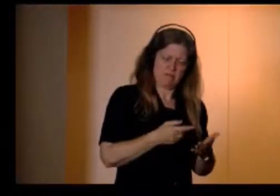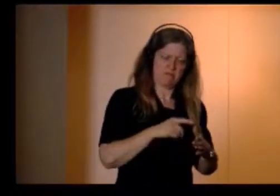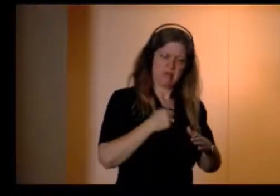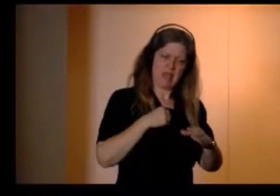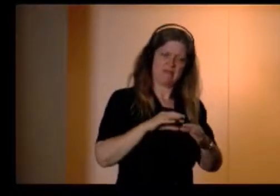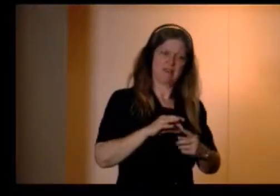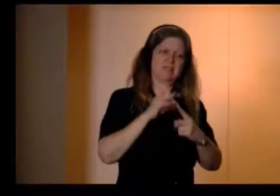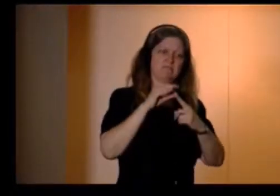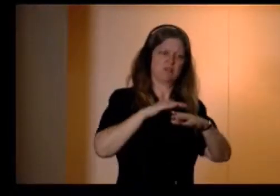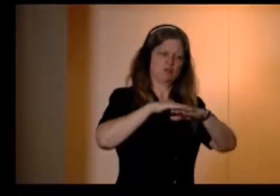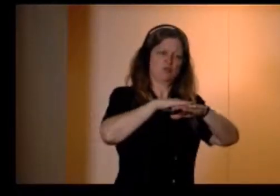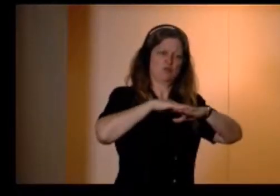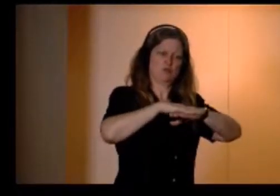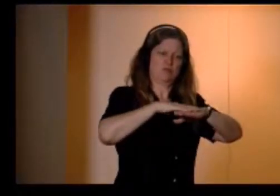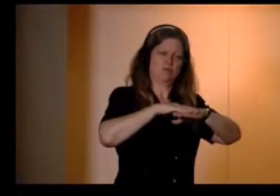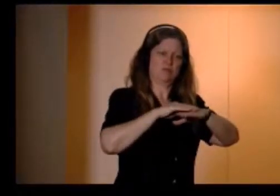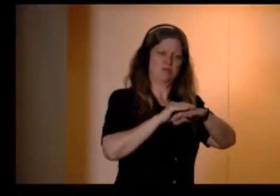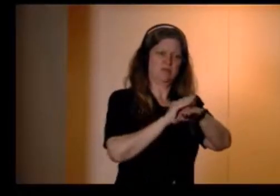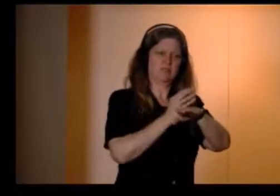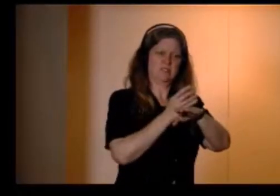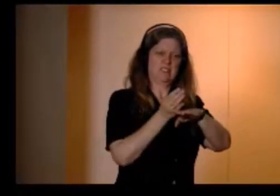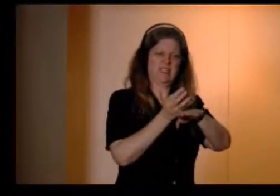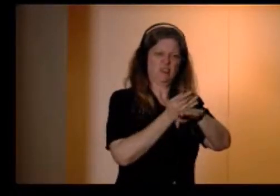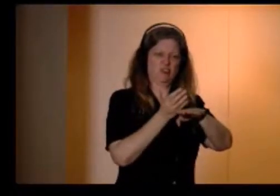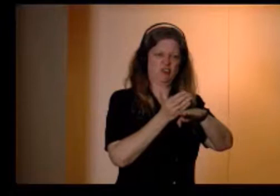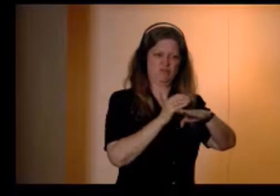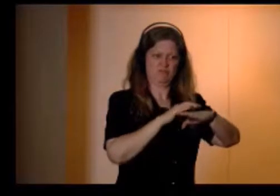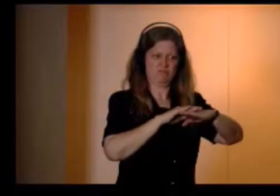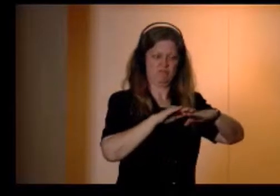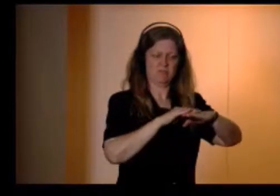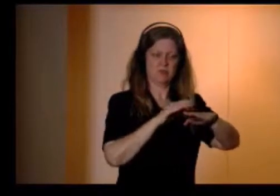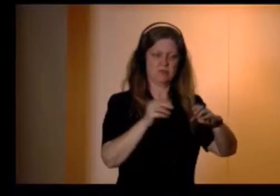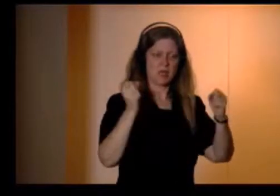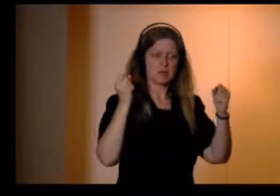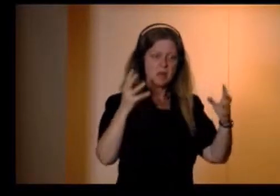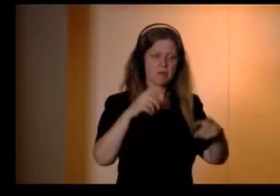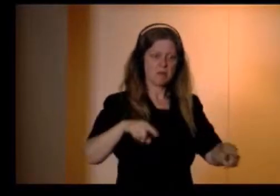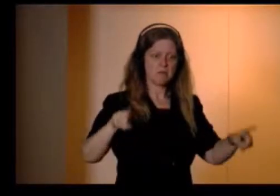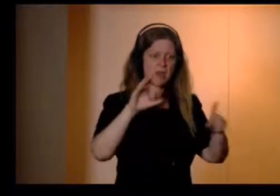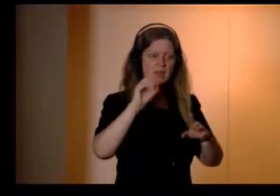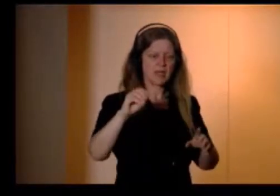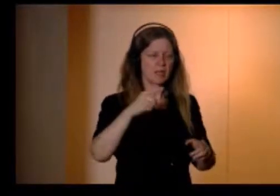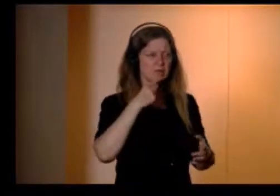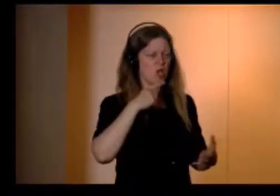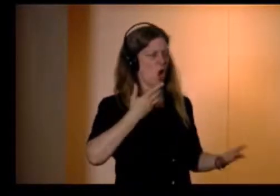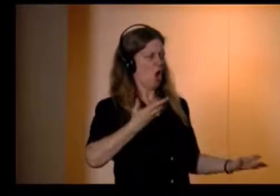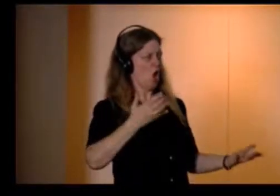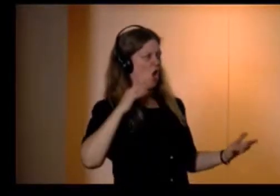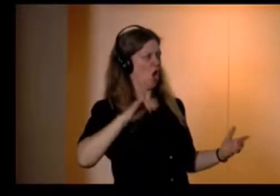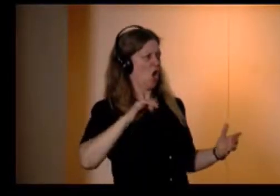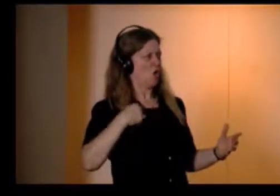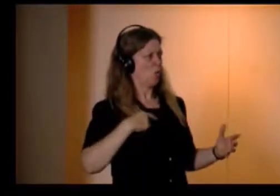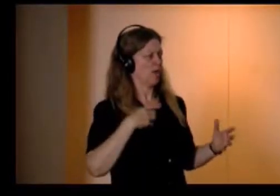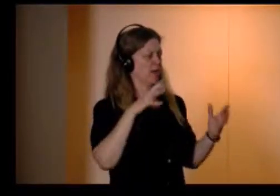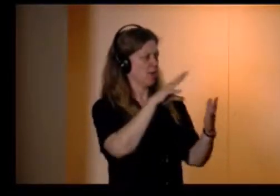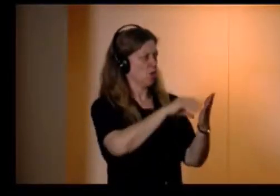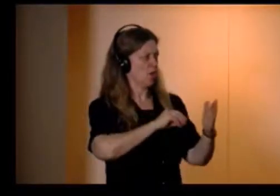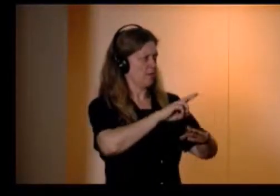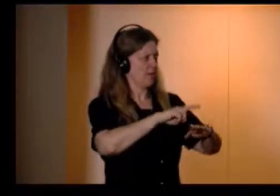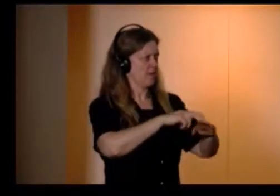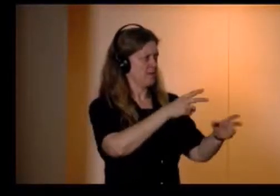enormous amount of papers and companies that came forward and said, hey, we can make such self-cleaning surfaces ourselves. Then